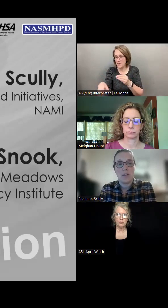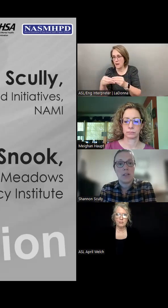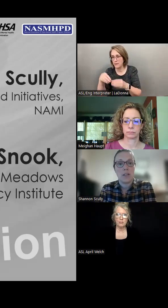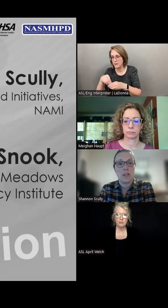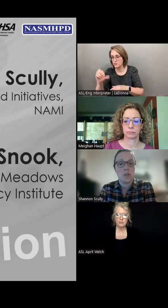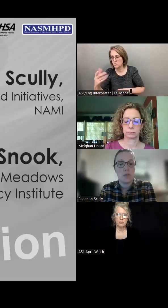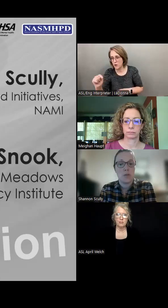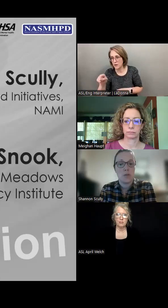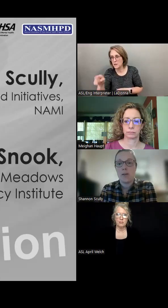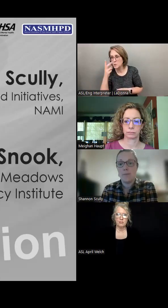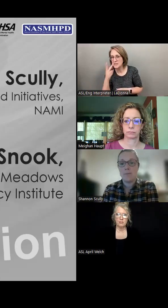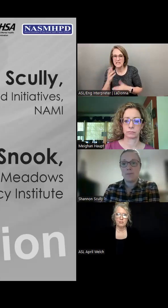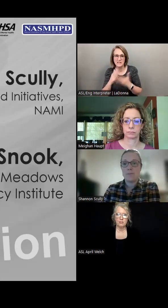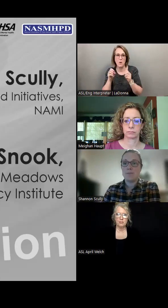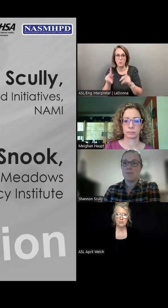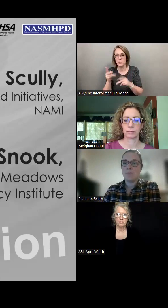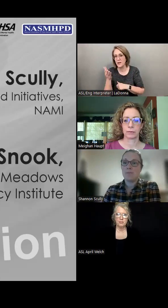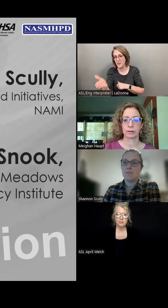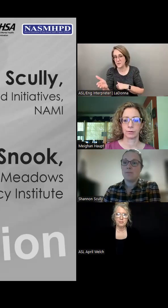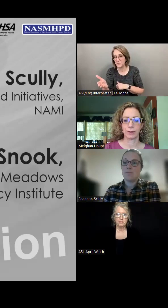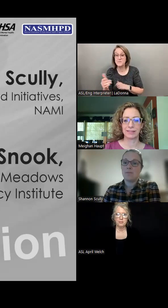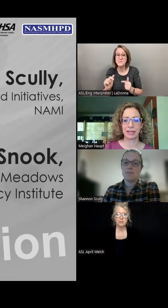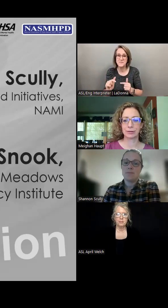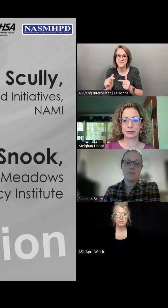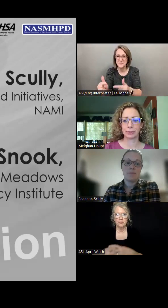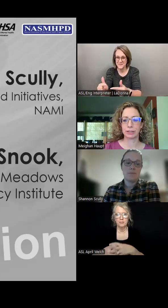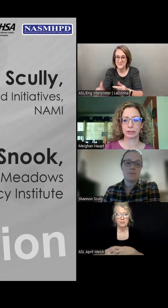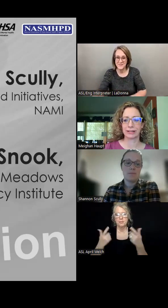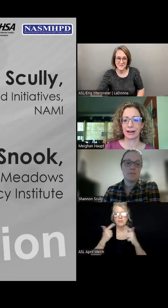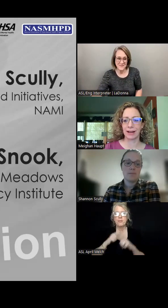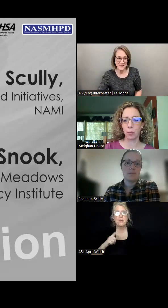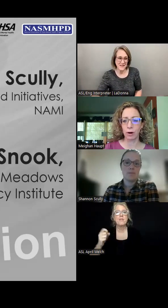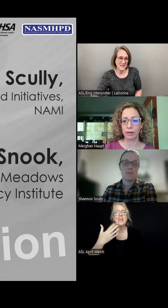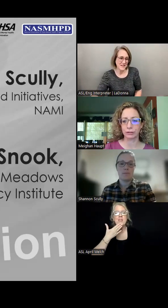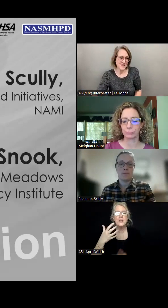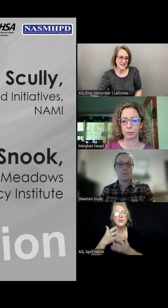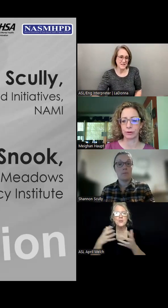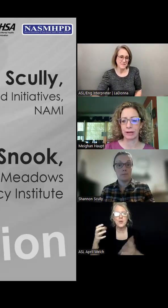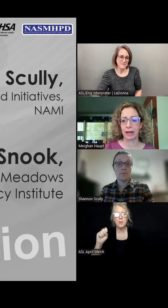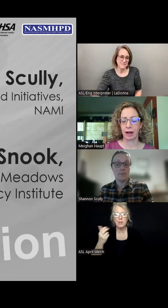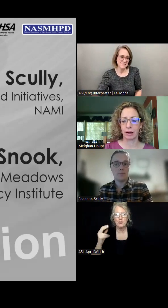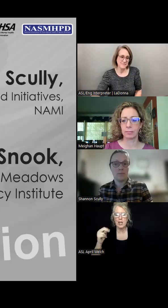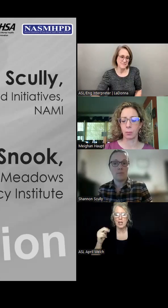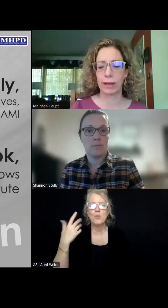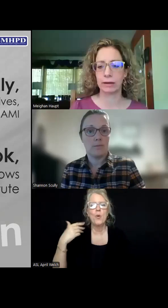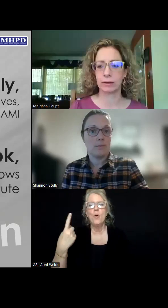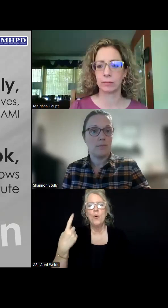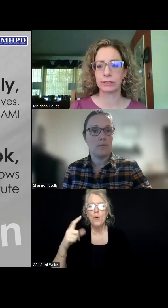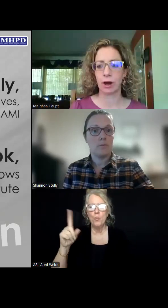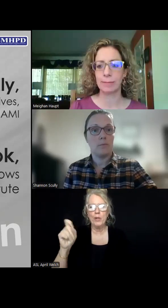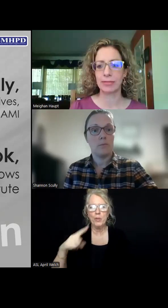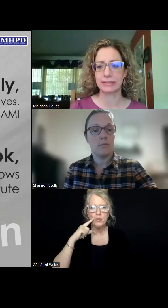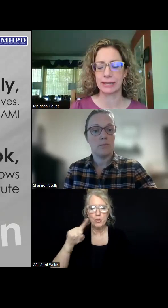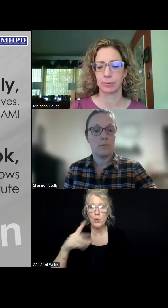there's definitely opportunity there. Great. Thank you so much, Shannon. I have one question for you. When